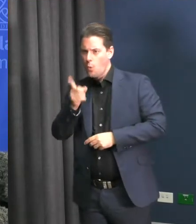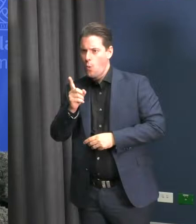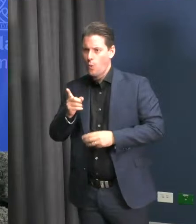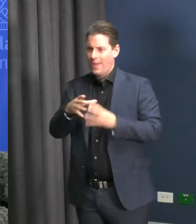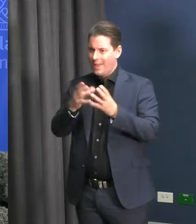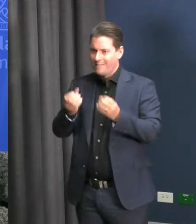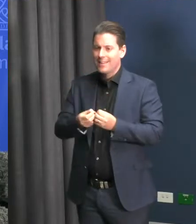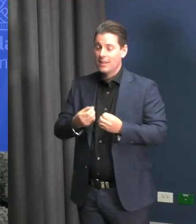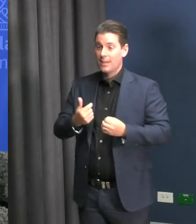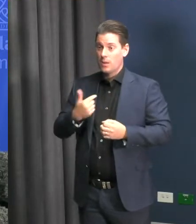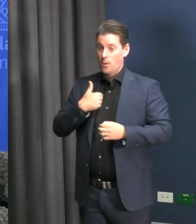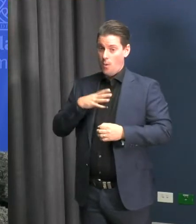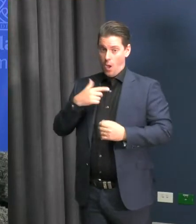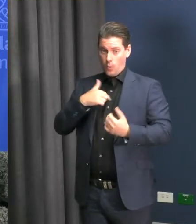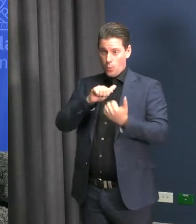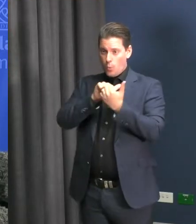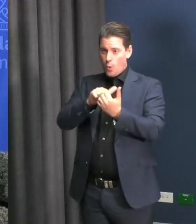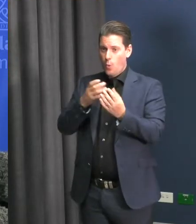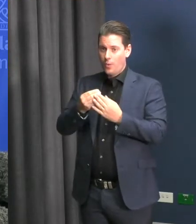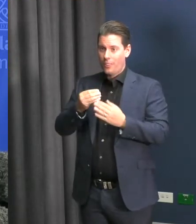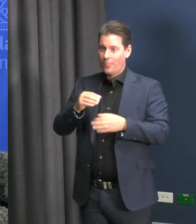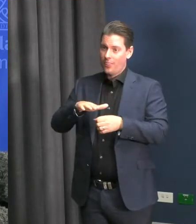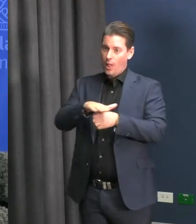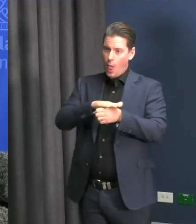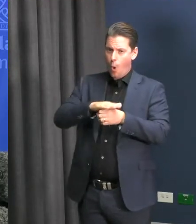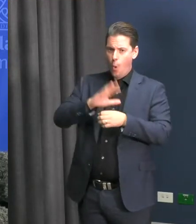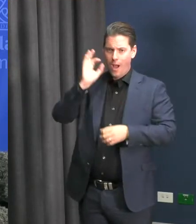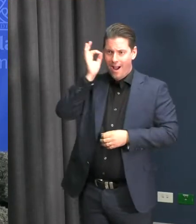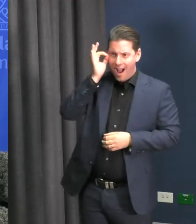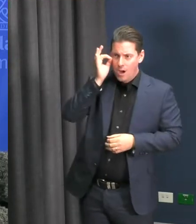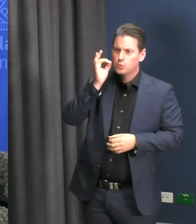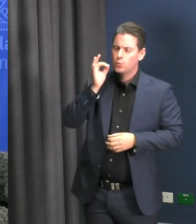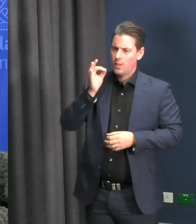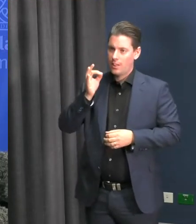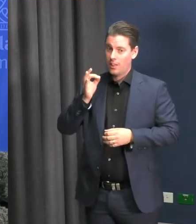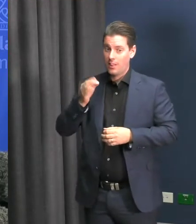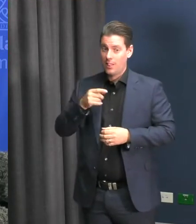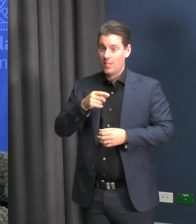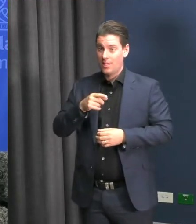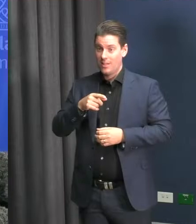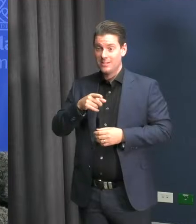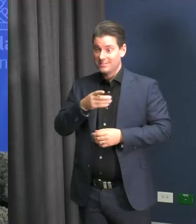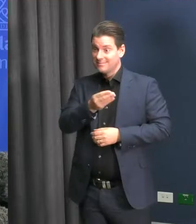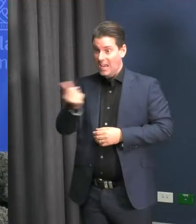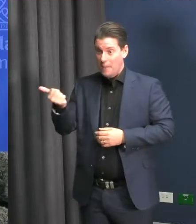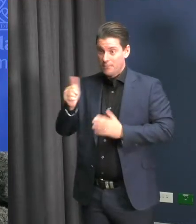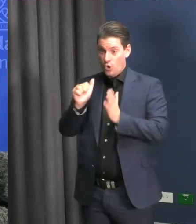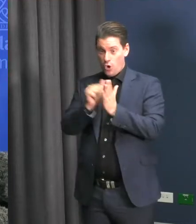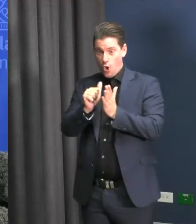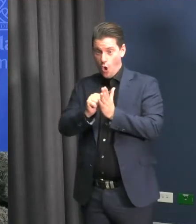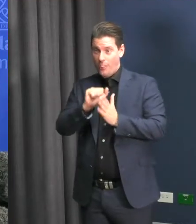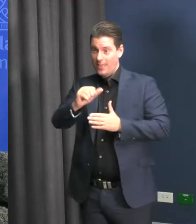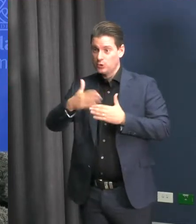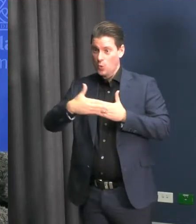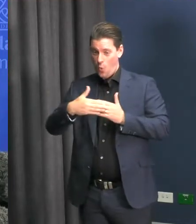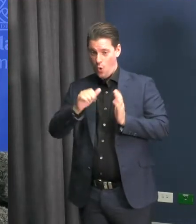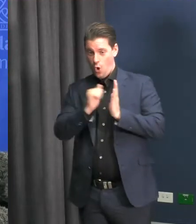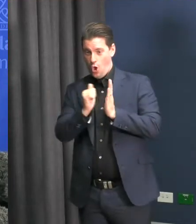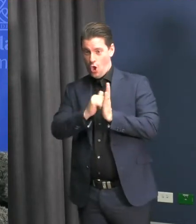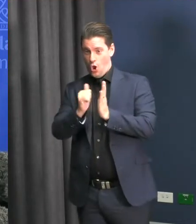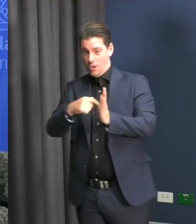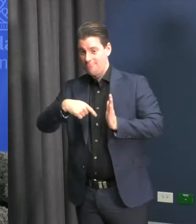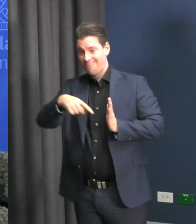councils across those local government areas and those zones, going door to door, door knocking, and advising people who might be in